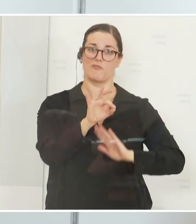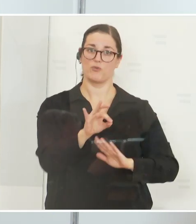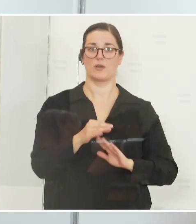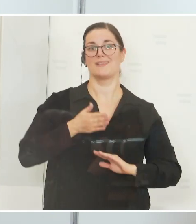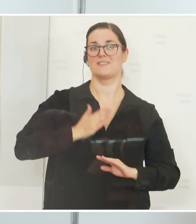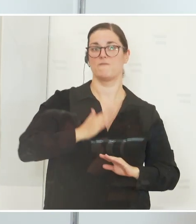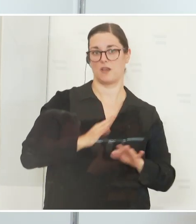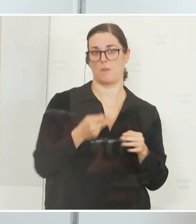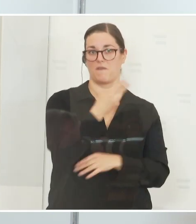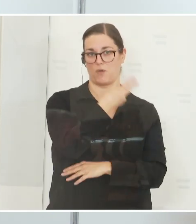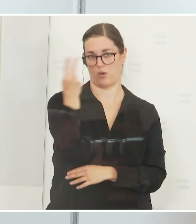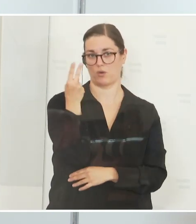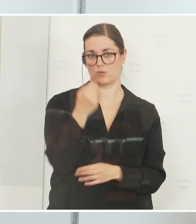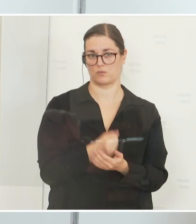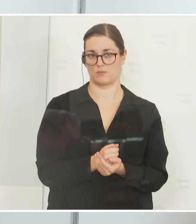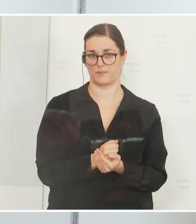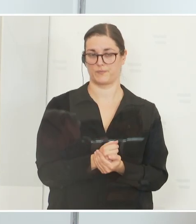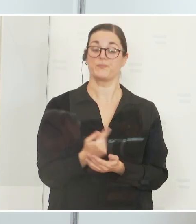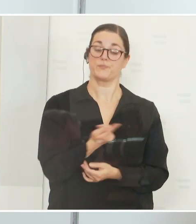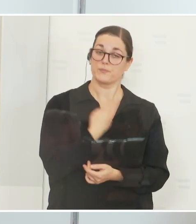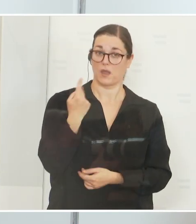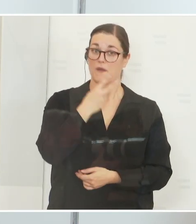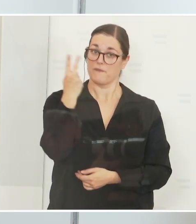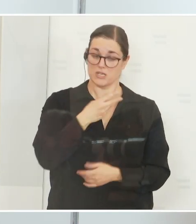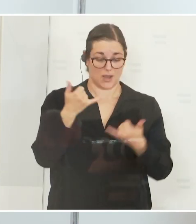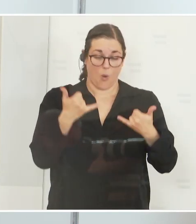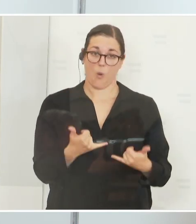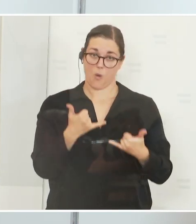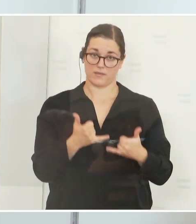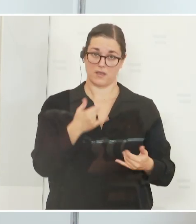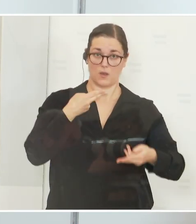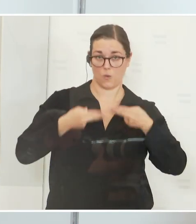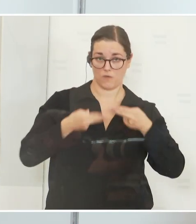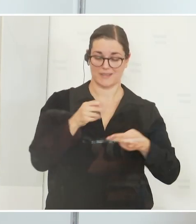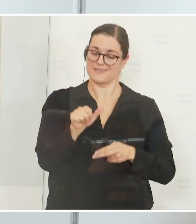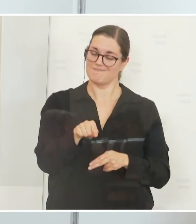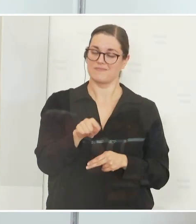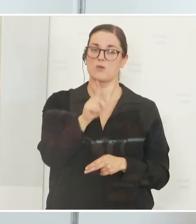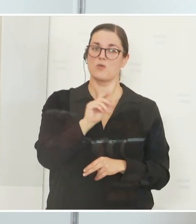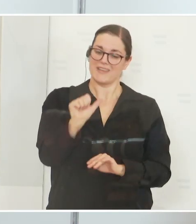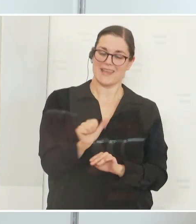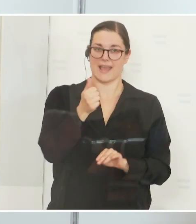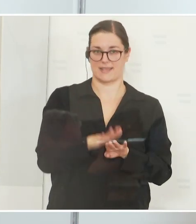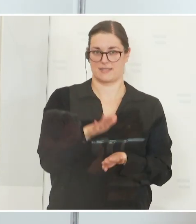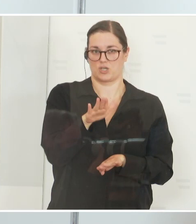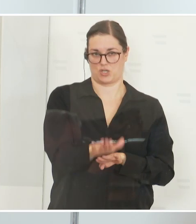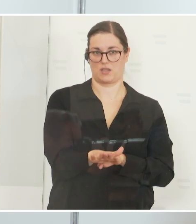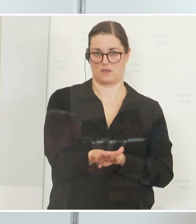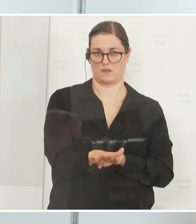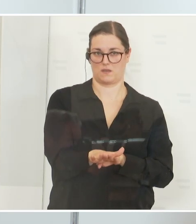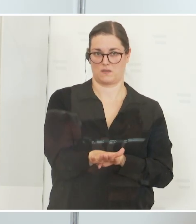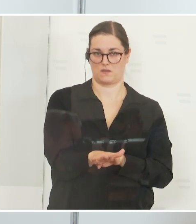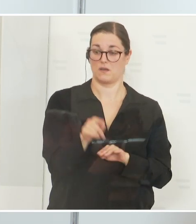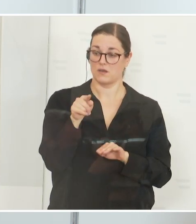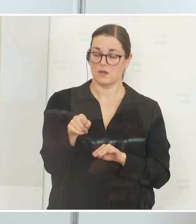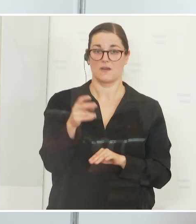society. We understand that this conference today is the first step to real, not facade, changes